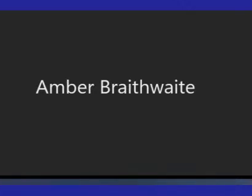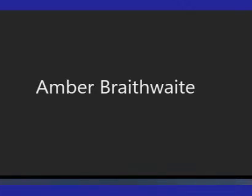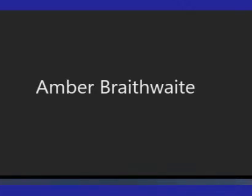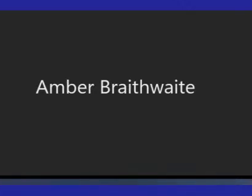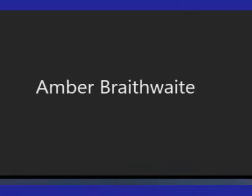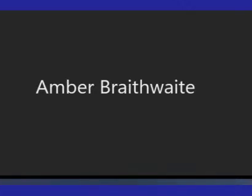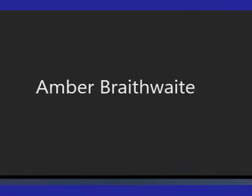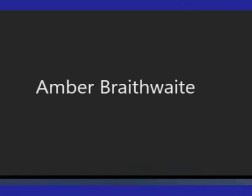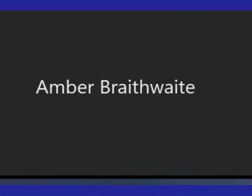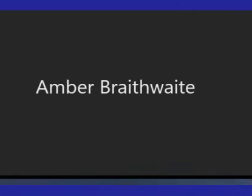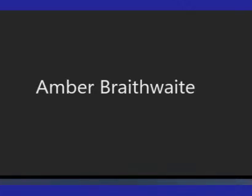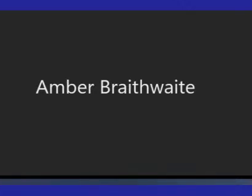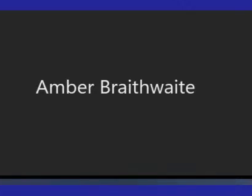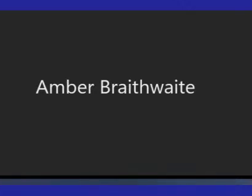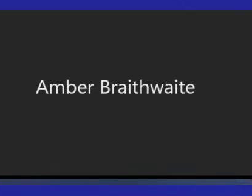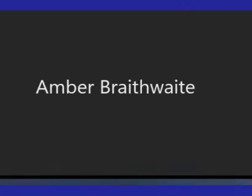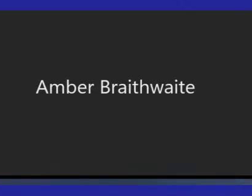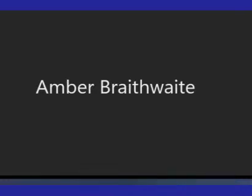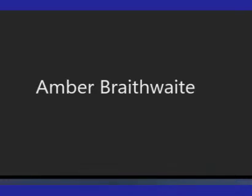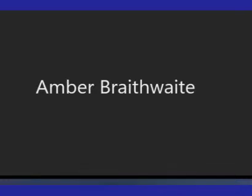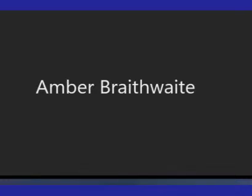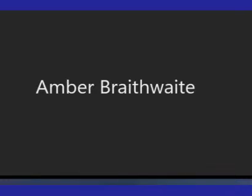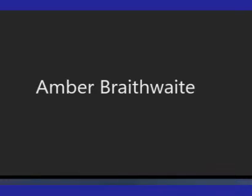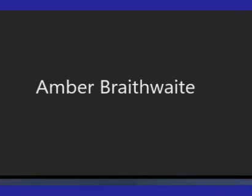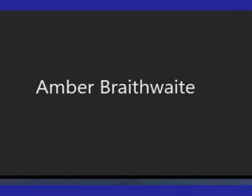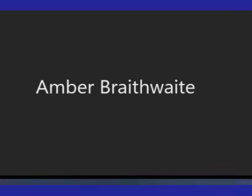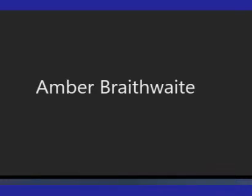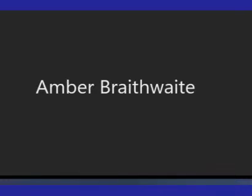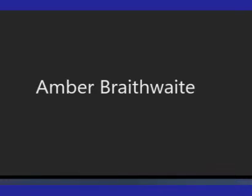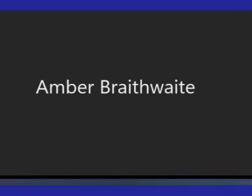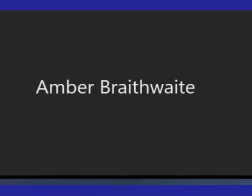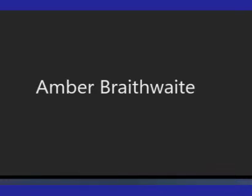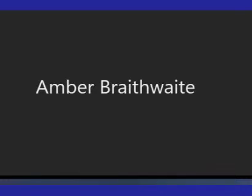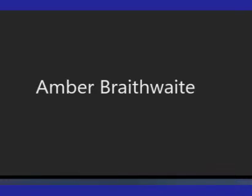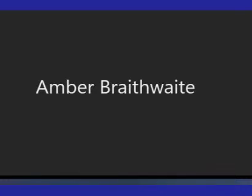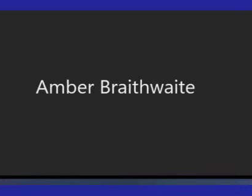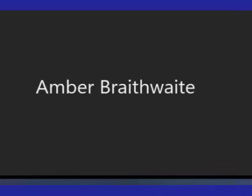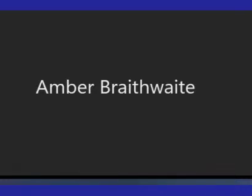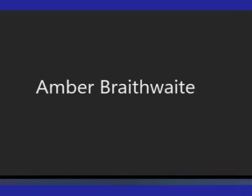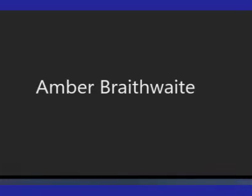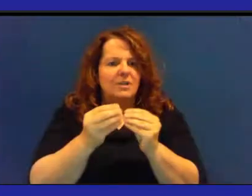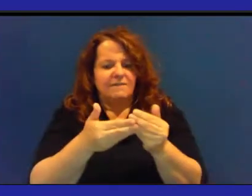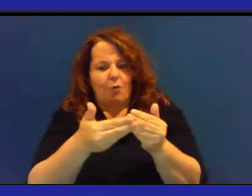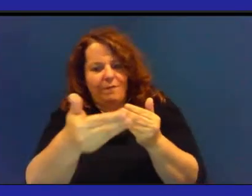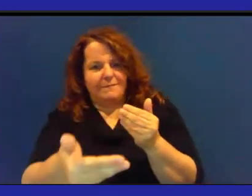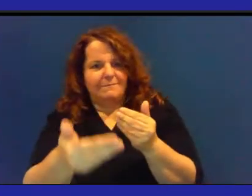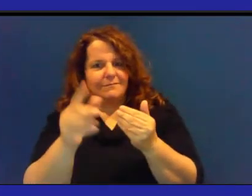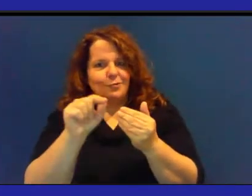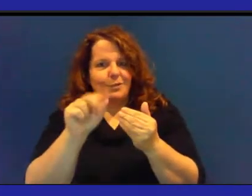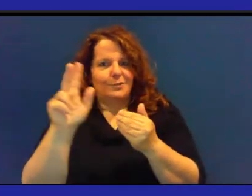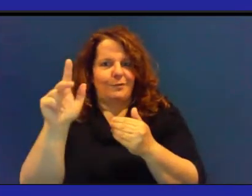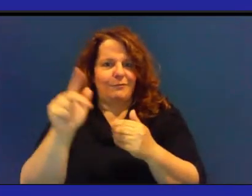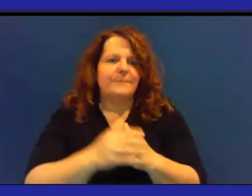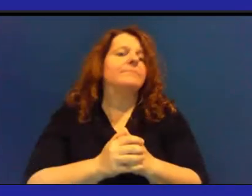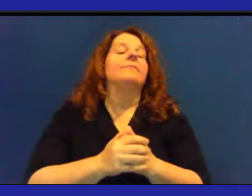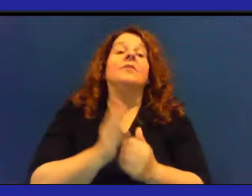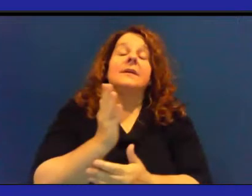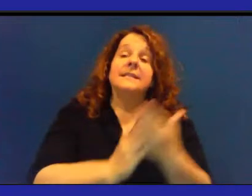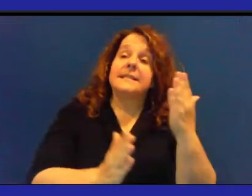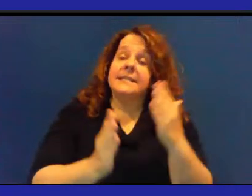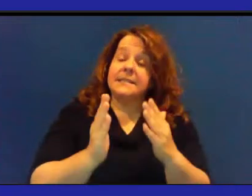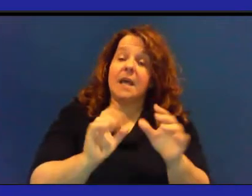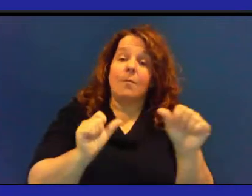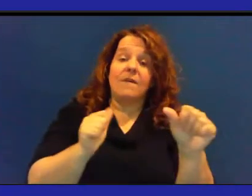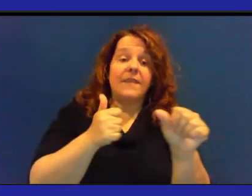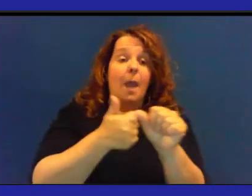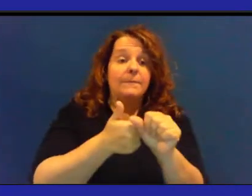targets we have and start a conversation about updating the metrics for the year ahead. So some of the updates